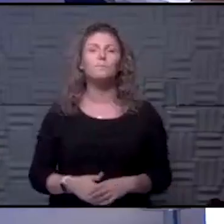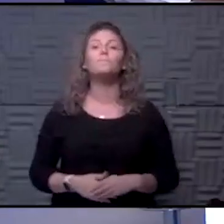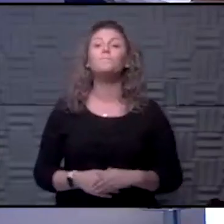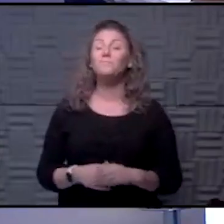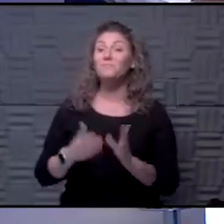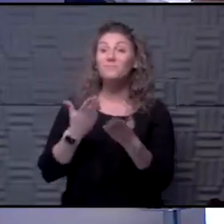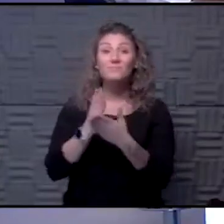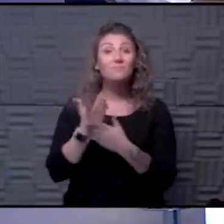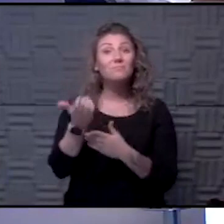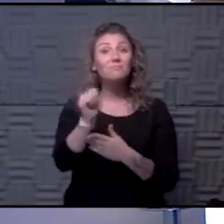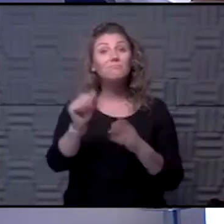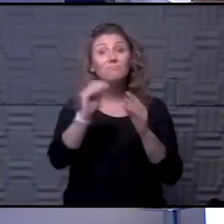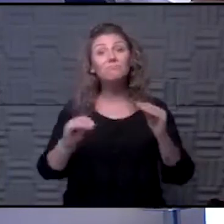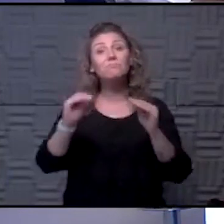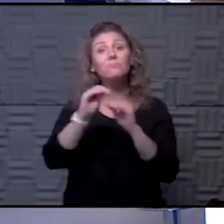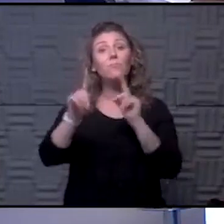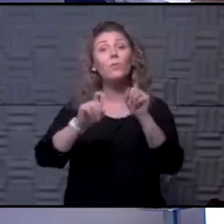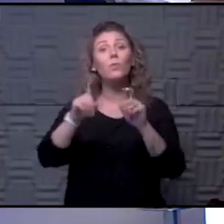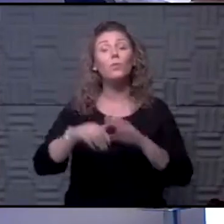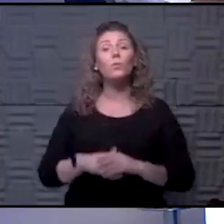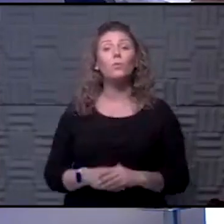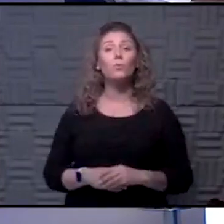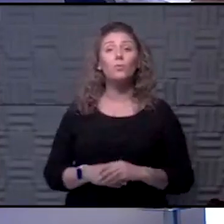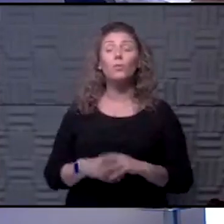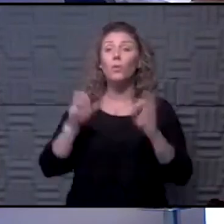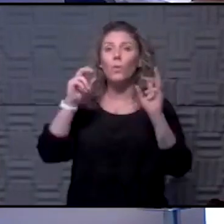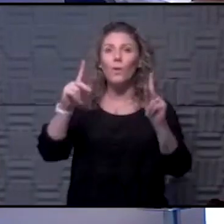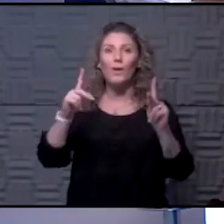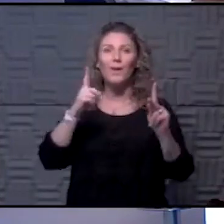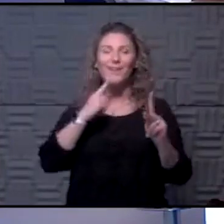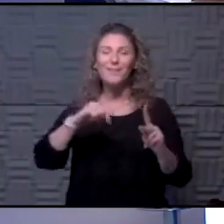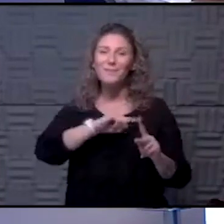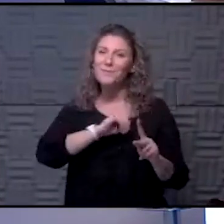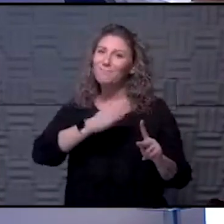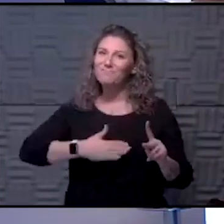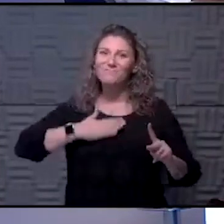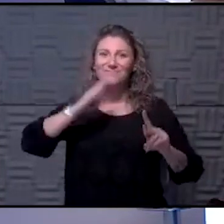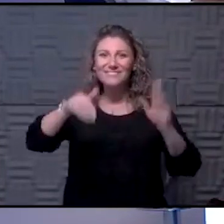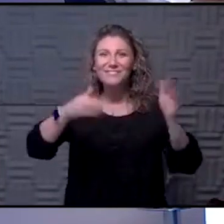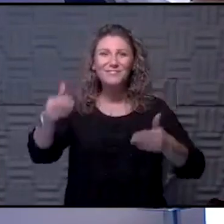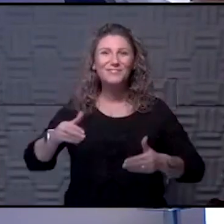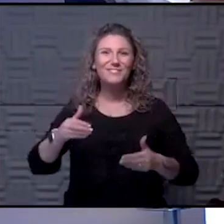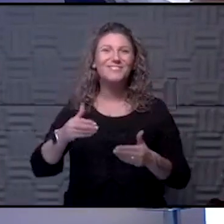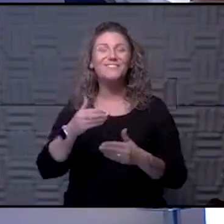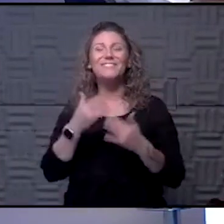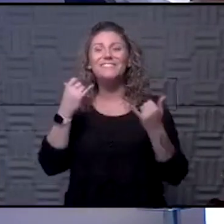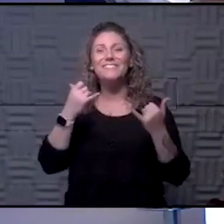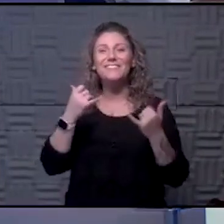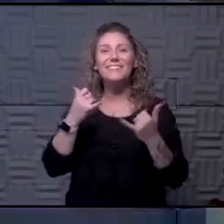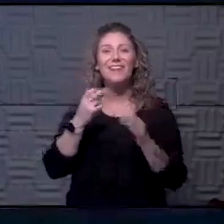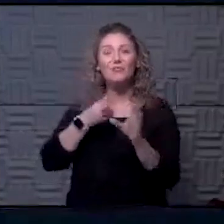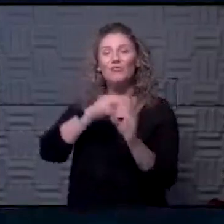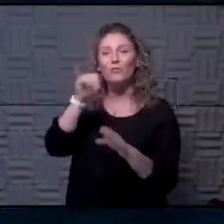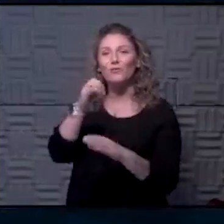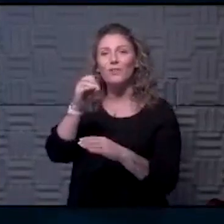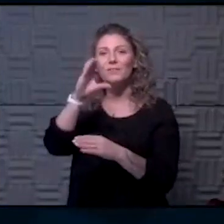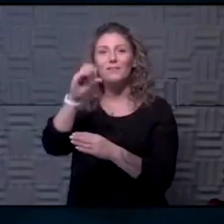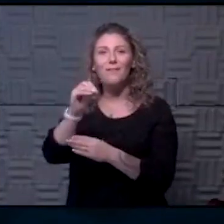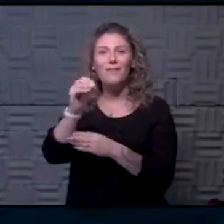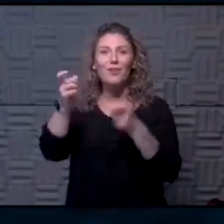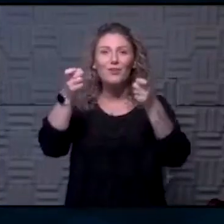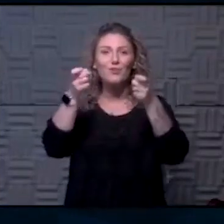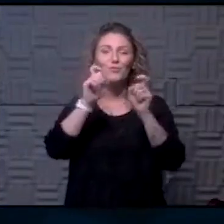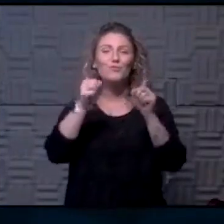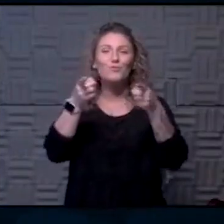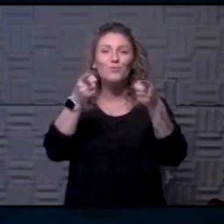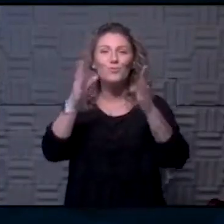All right, any other questions? Okay, we are so pleased to introduce today's guest. Joining us from Johnson County is the Director of Health and